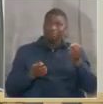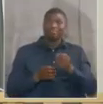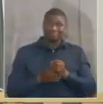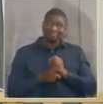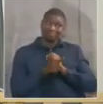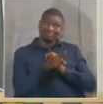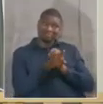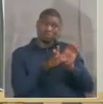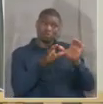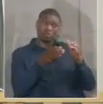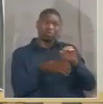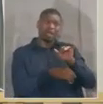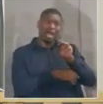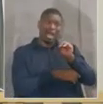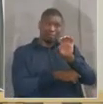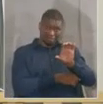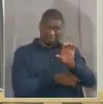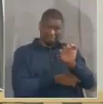IMC